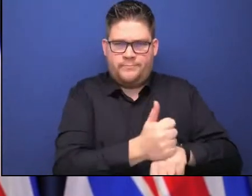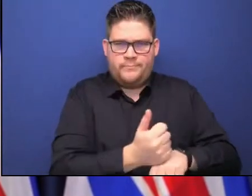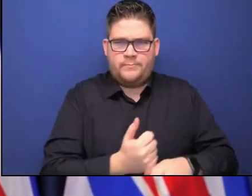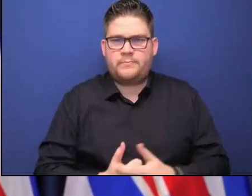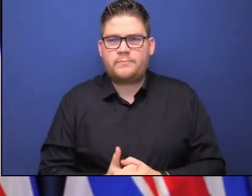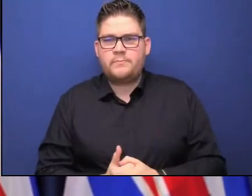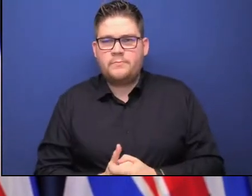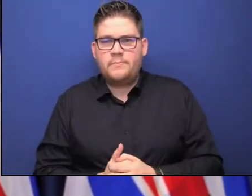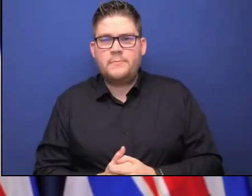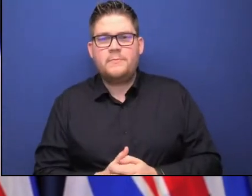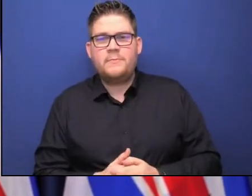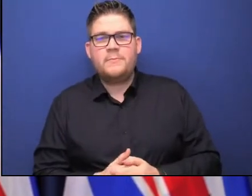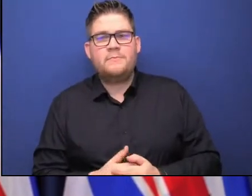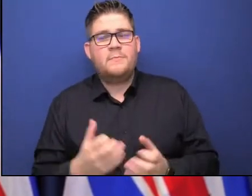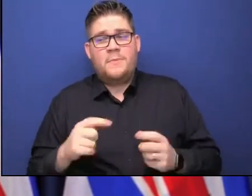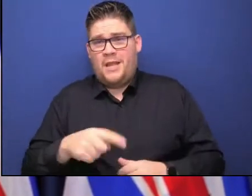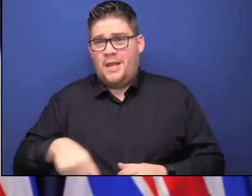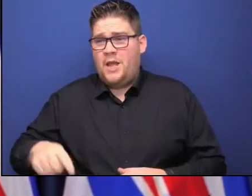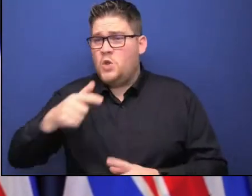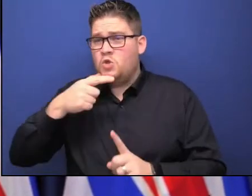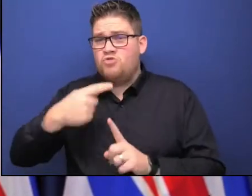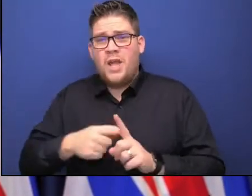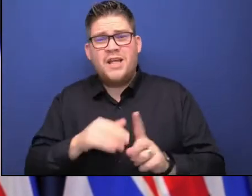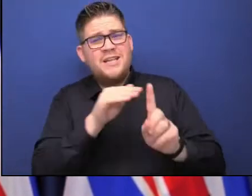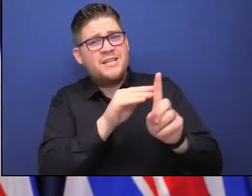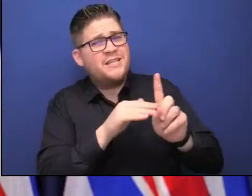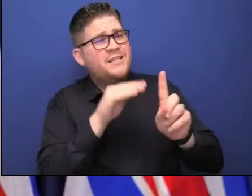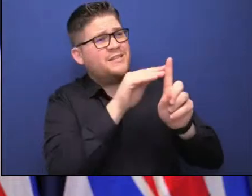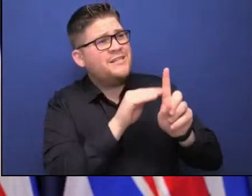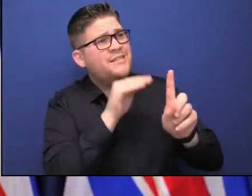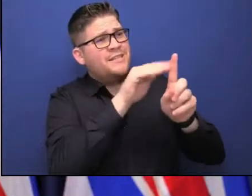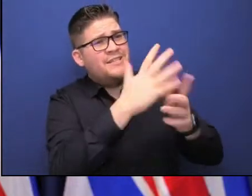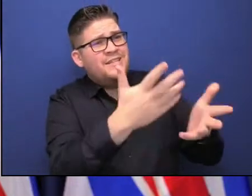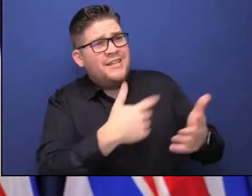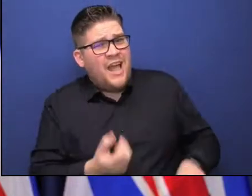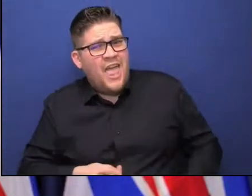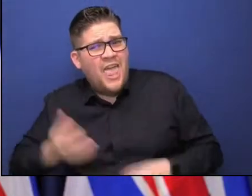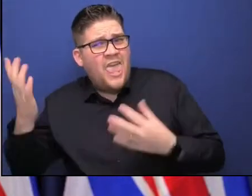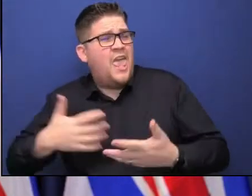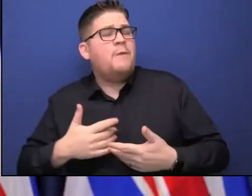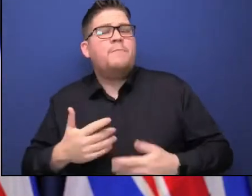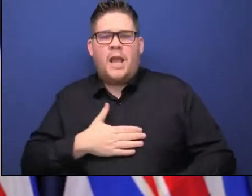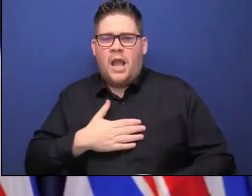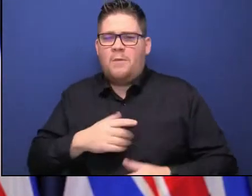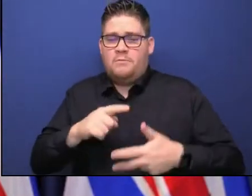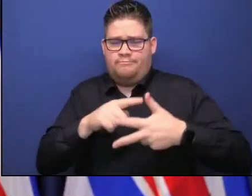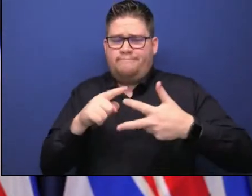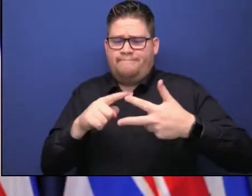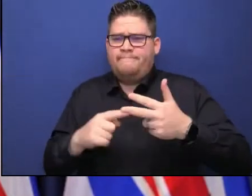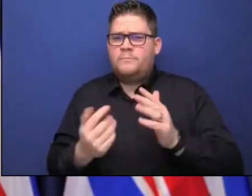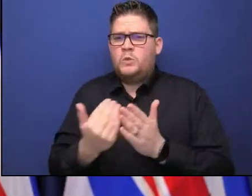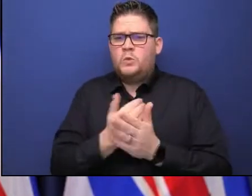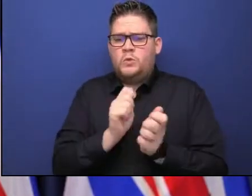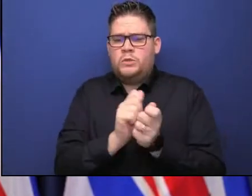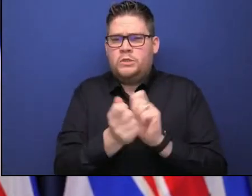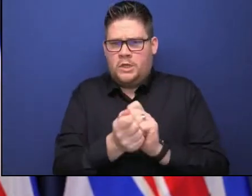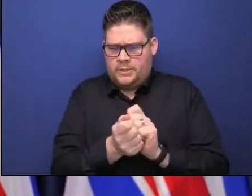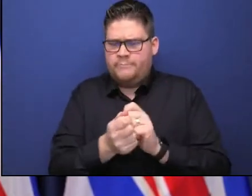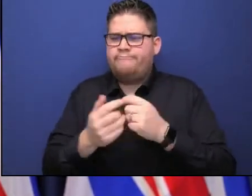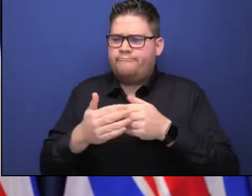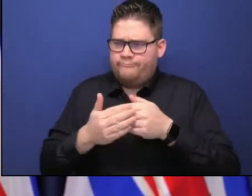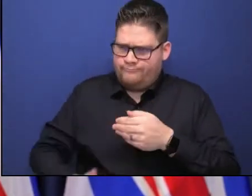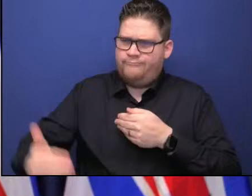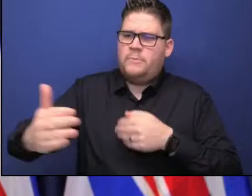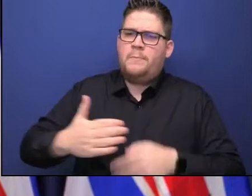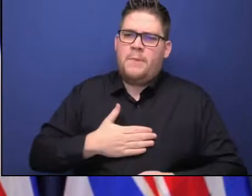happy to answer any questions you may have. Thank you very much. As a reminder to everybody on the phone line, please press star 1 to enter the queue. You will be limited to one